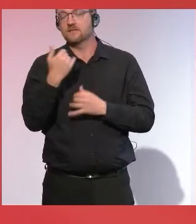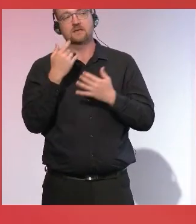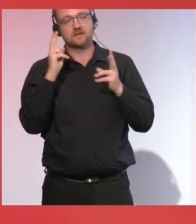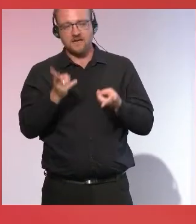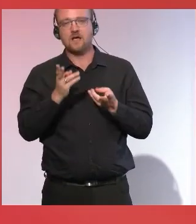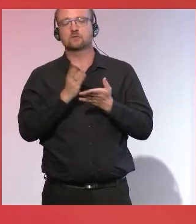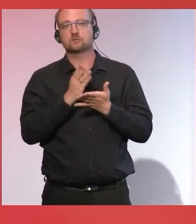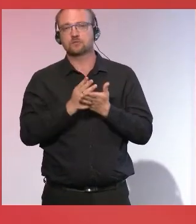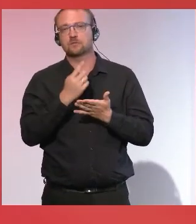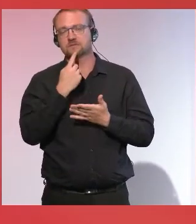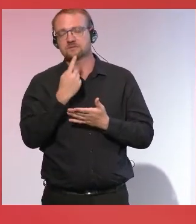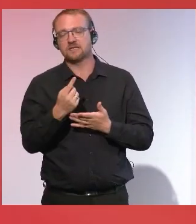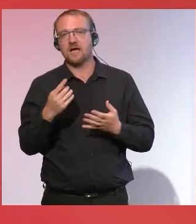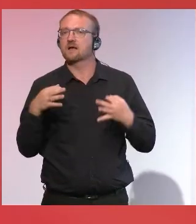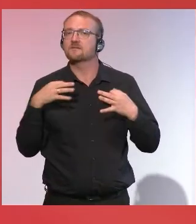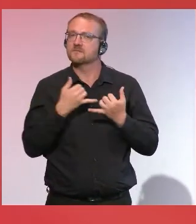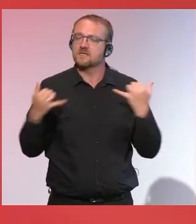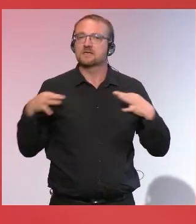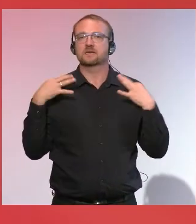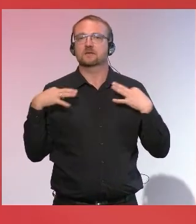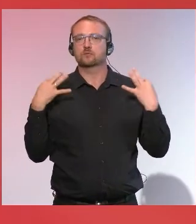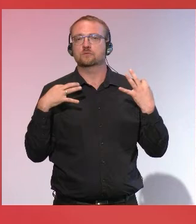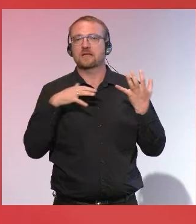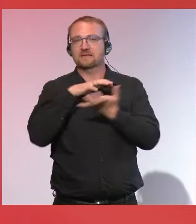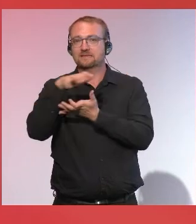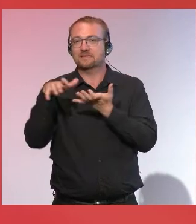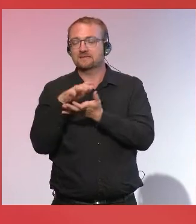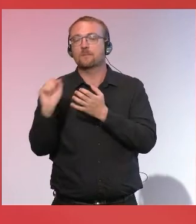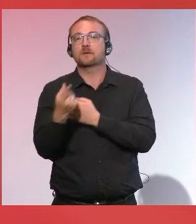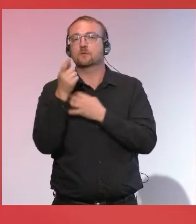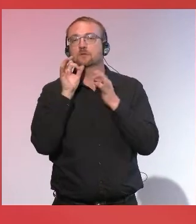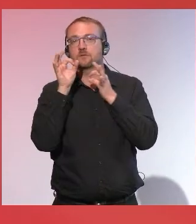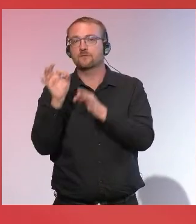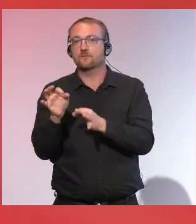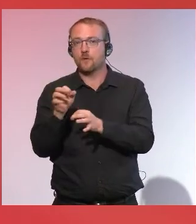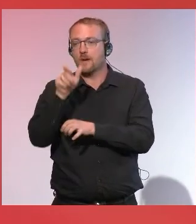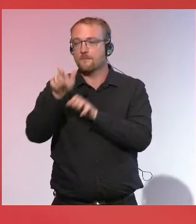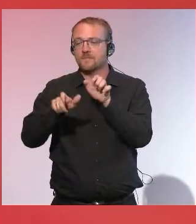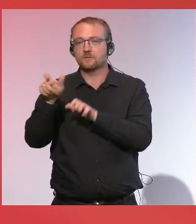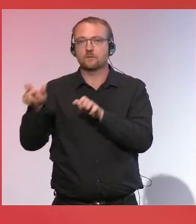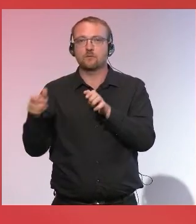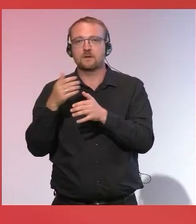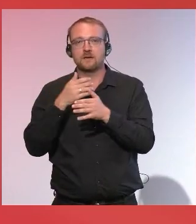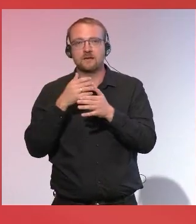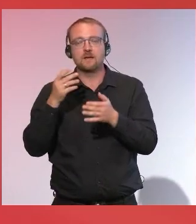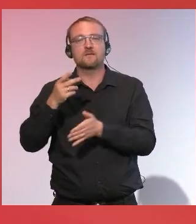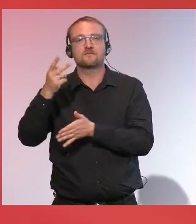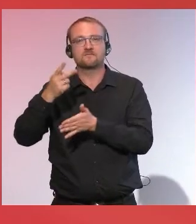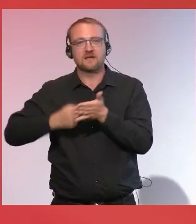And especially in poor countries, sub-Saharan Africa, etc., it's very much a health